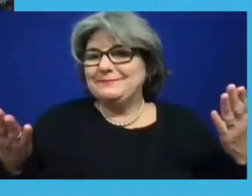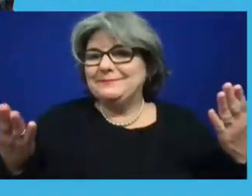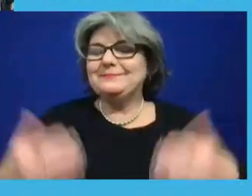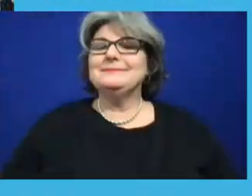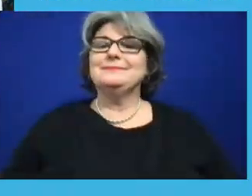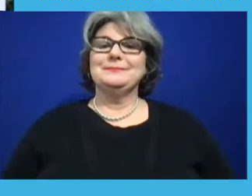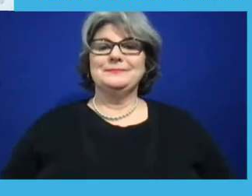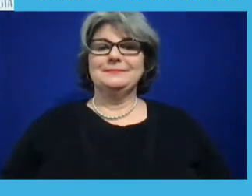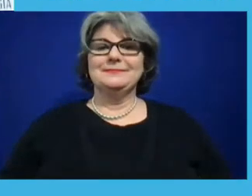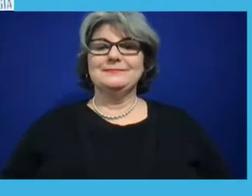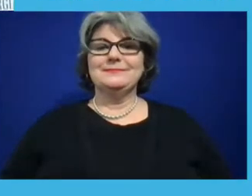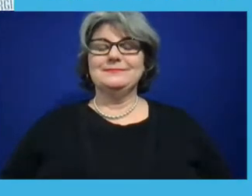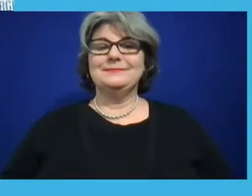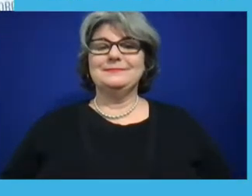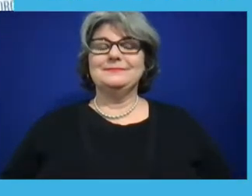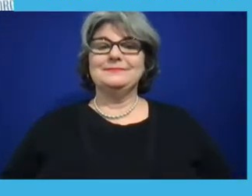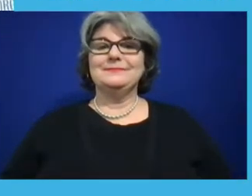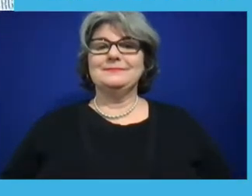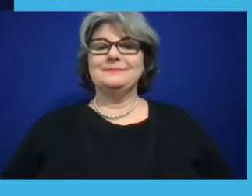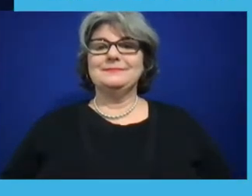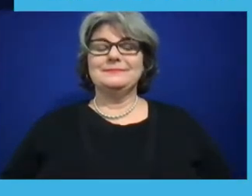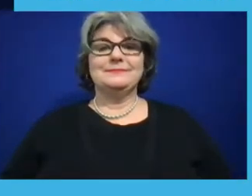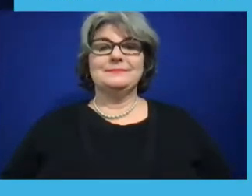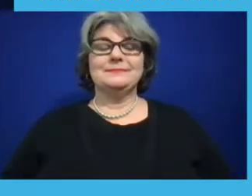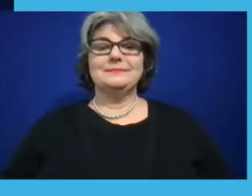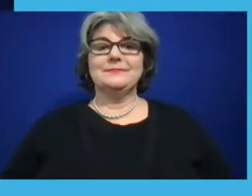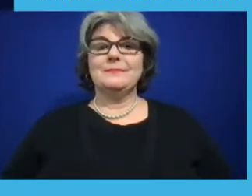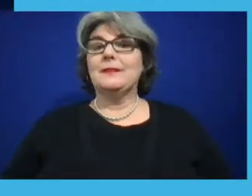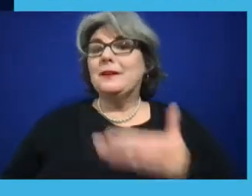Good evening, College Park!